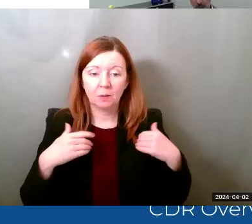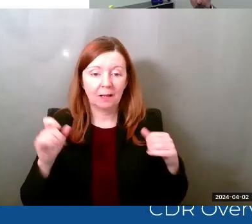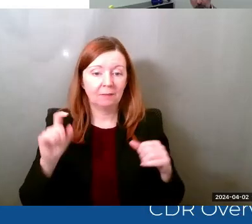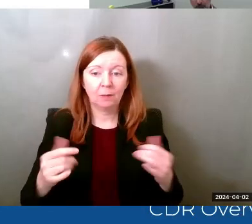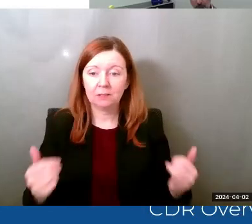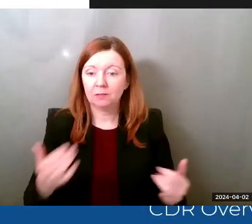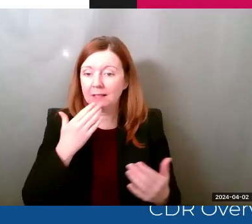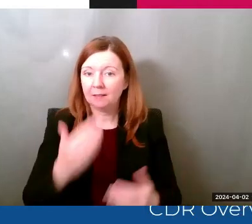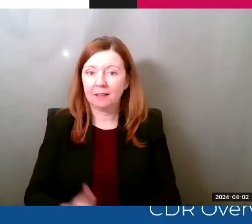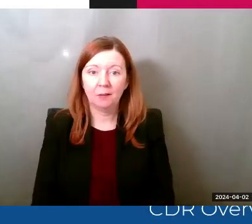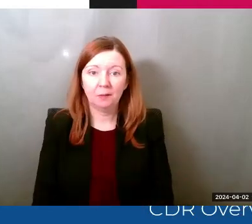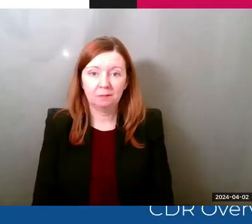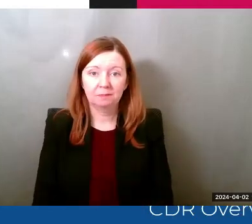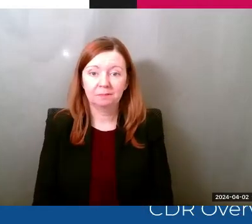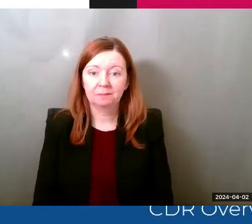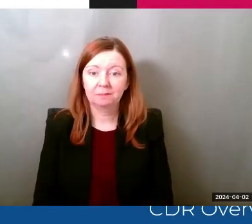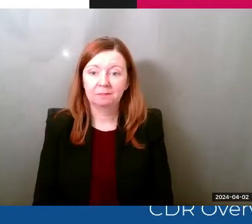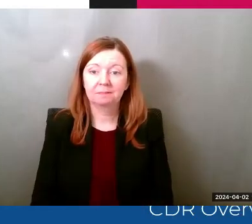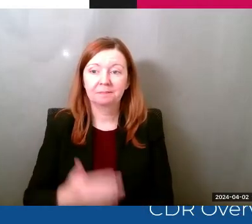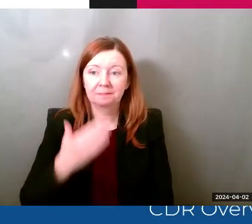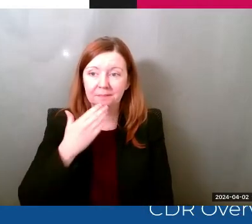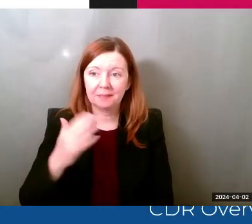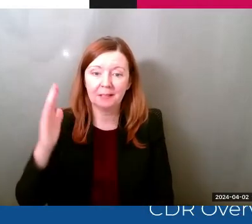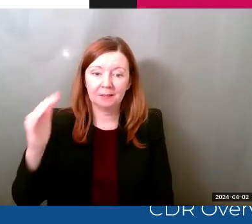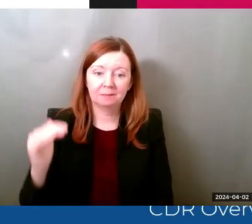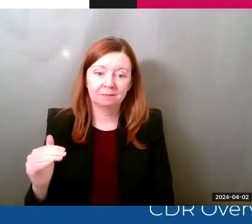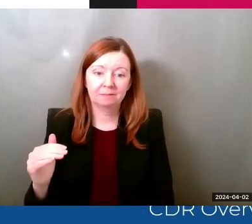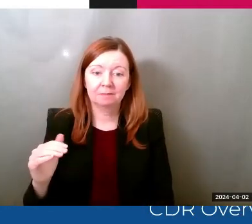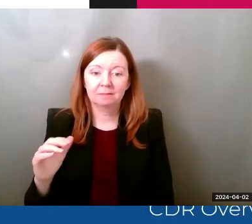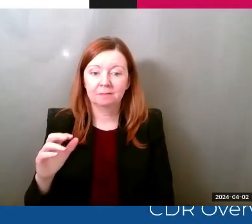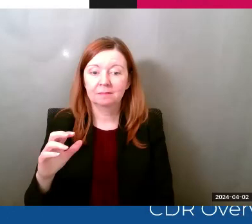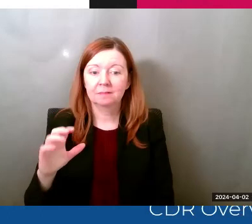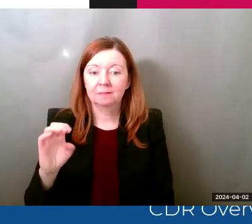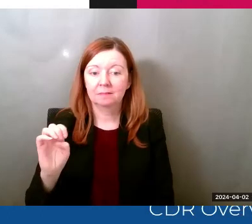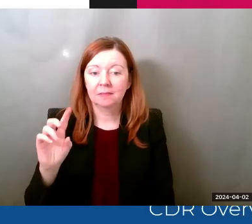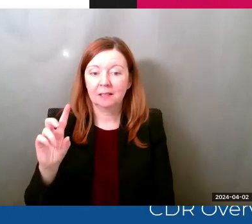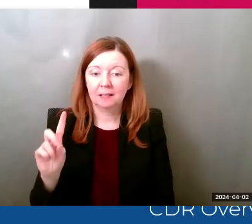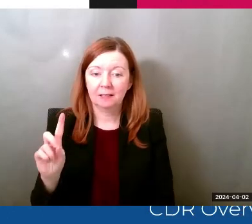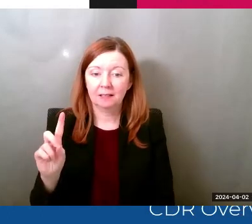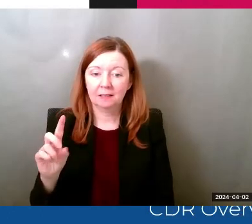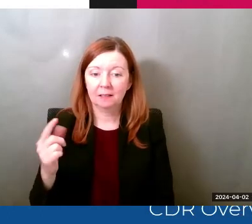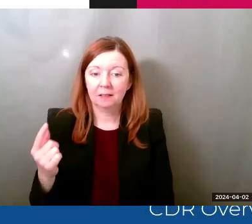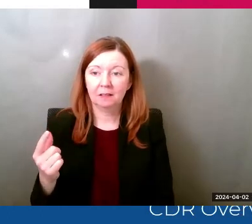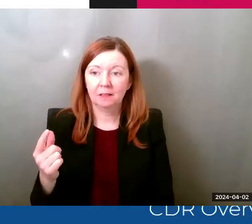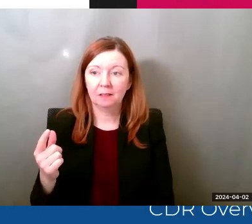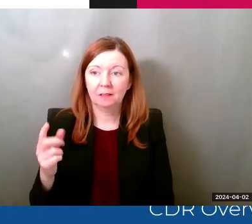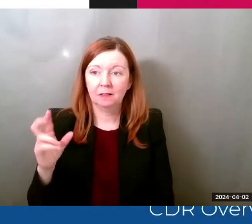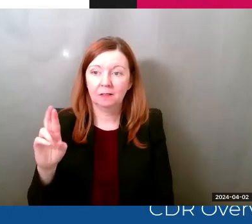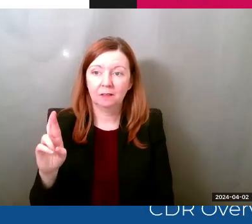this time. Thank you. All right, thank you. The next member is Ed Gruberg.